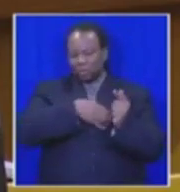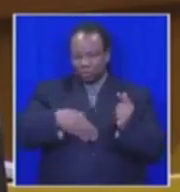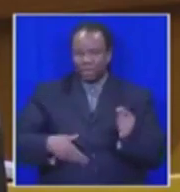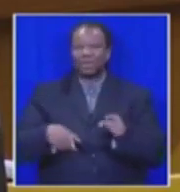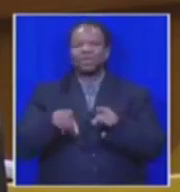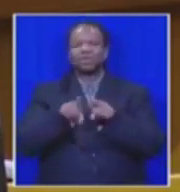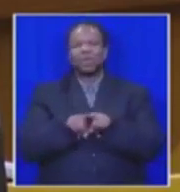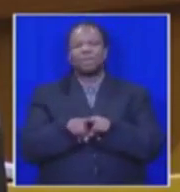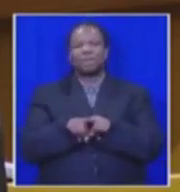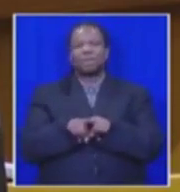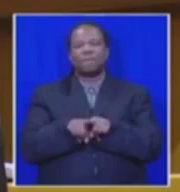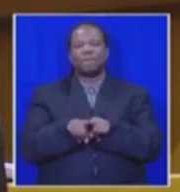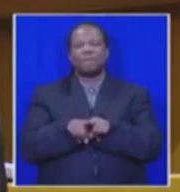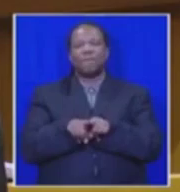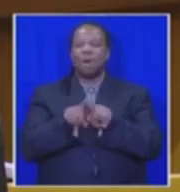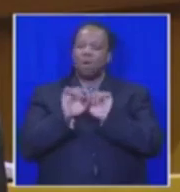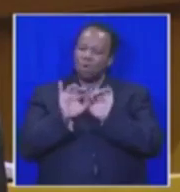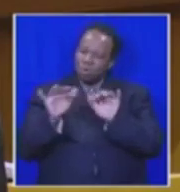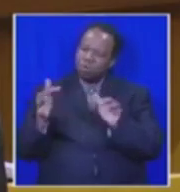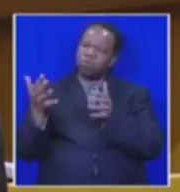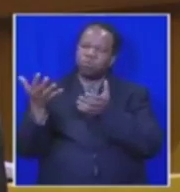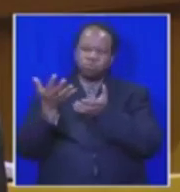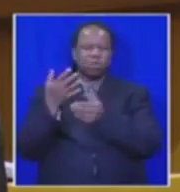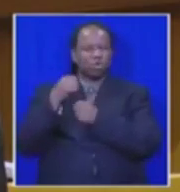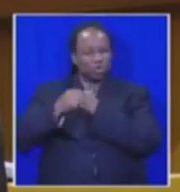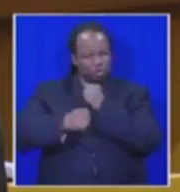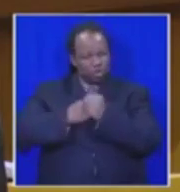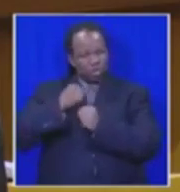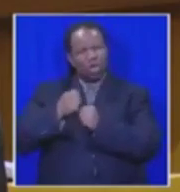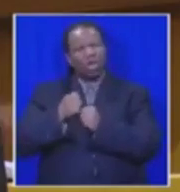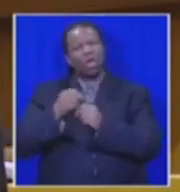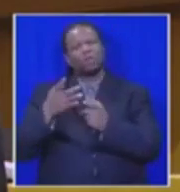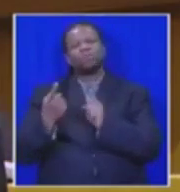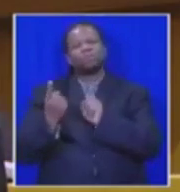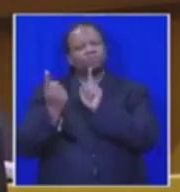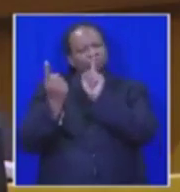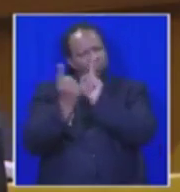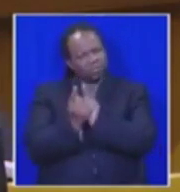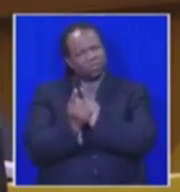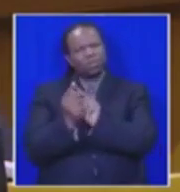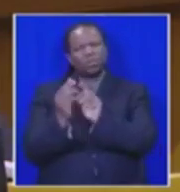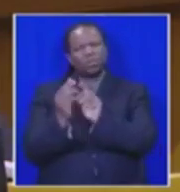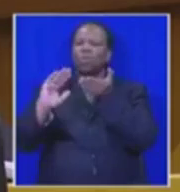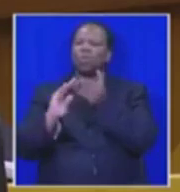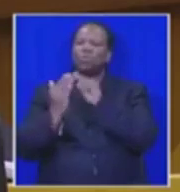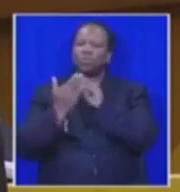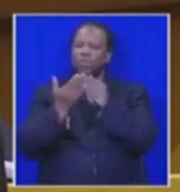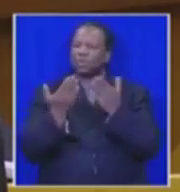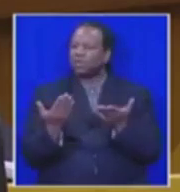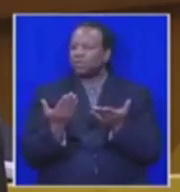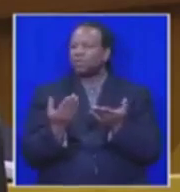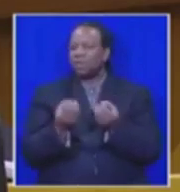also hold several public meetings per year as well, engaging communities on many